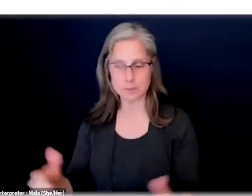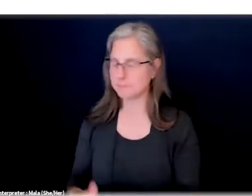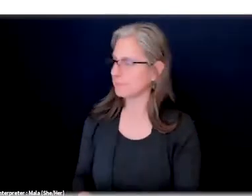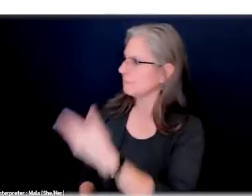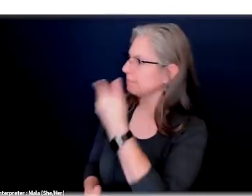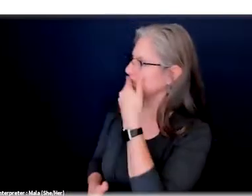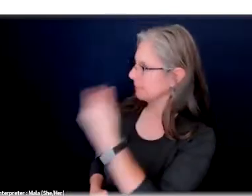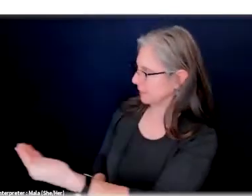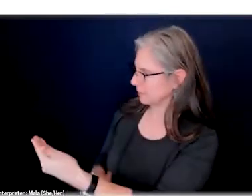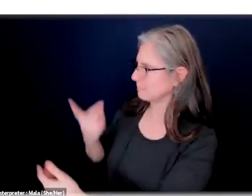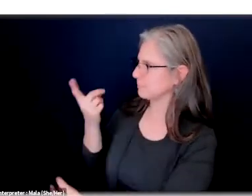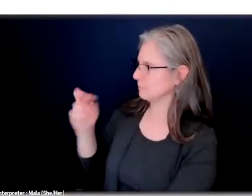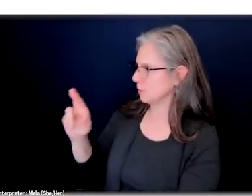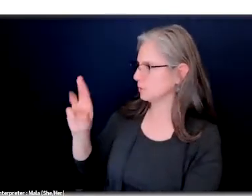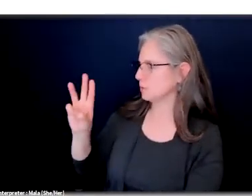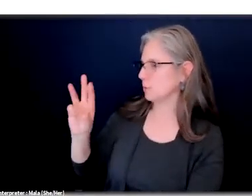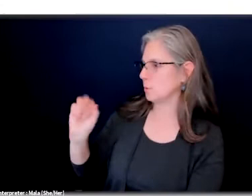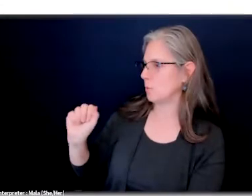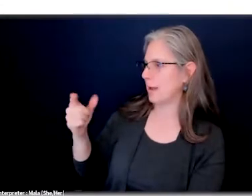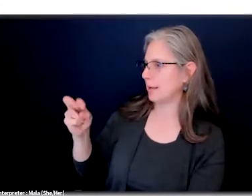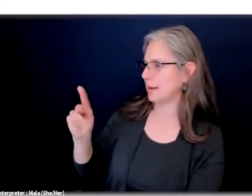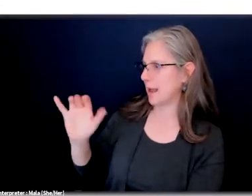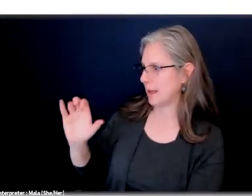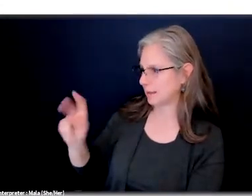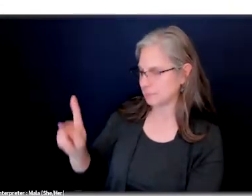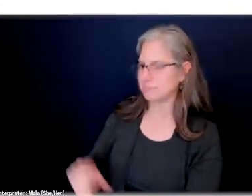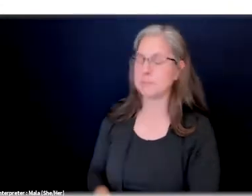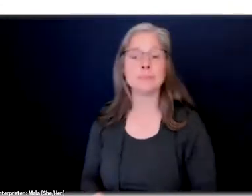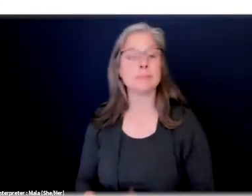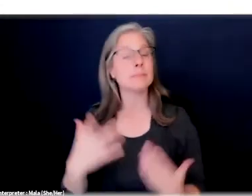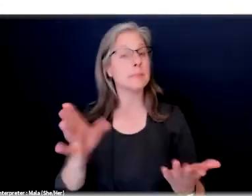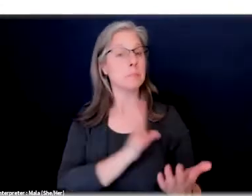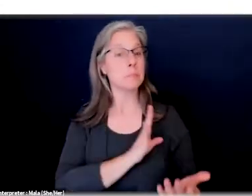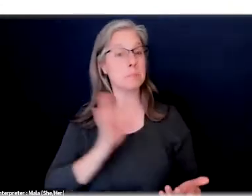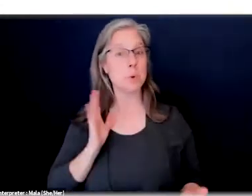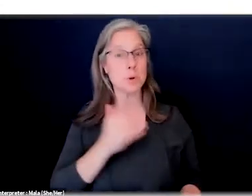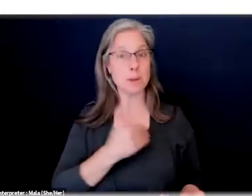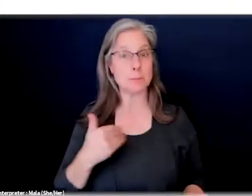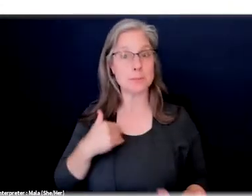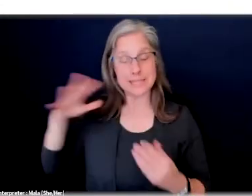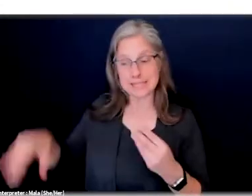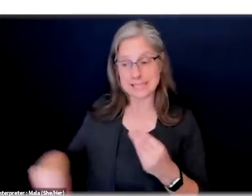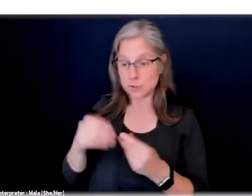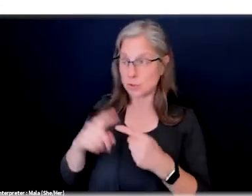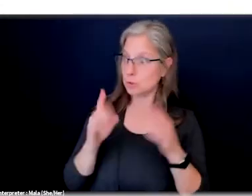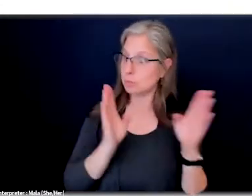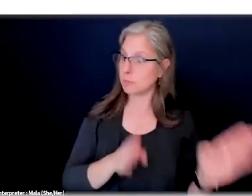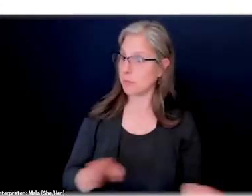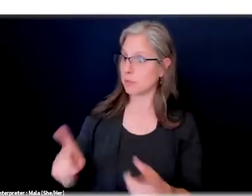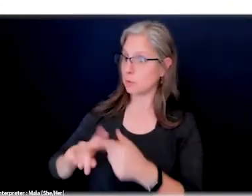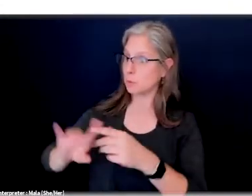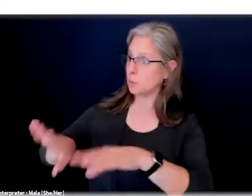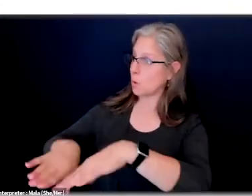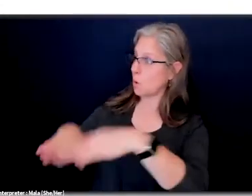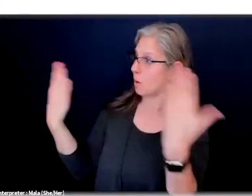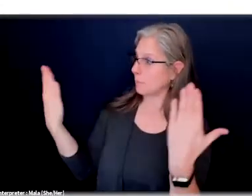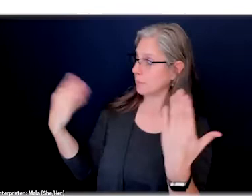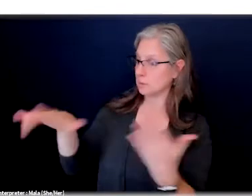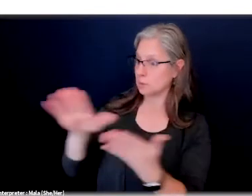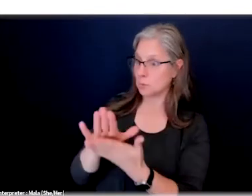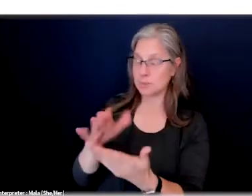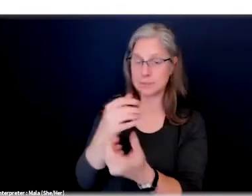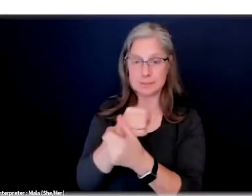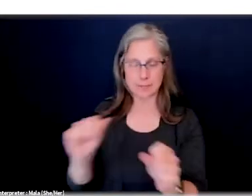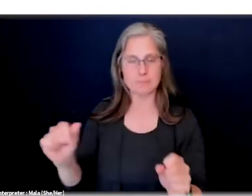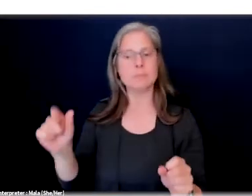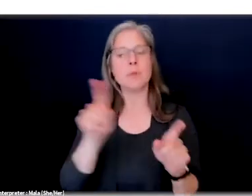Wagenek and Ms. Carey. So board members, in addition to preparing to open our schools safely, we also in